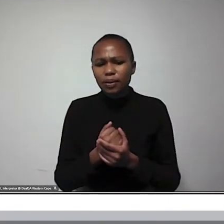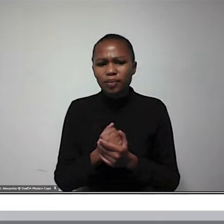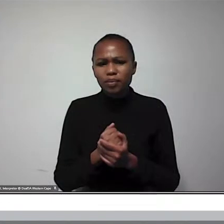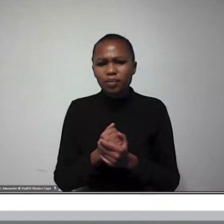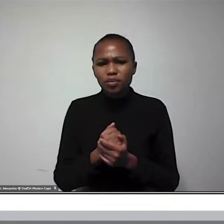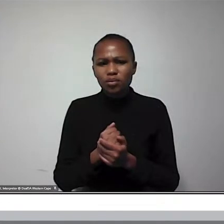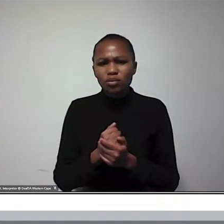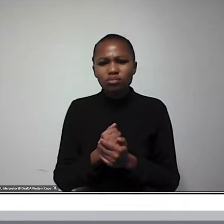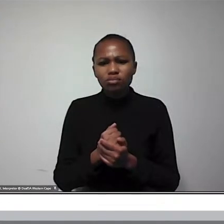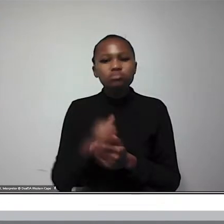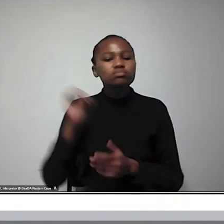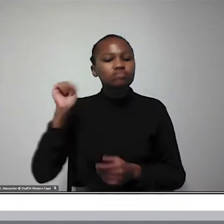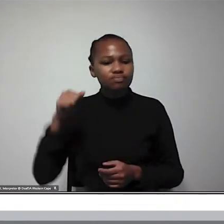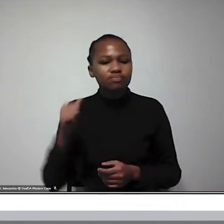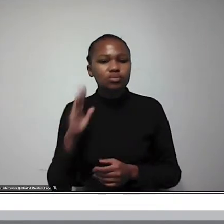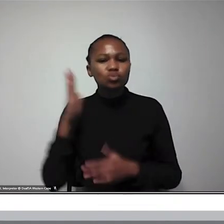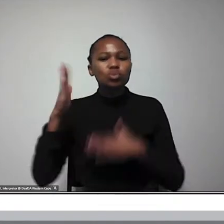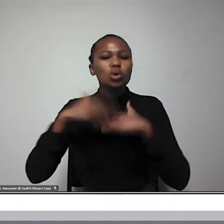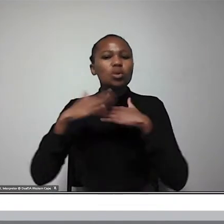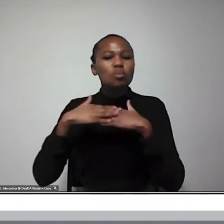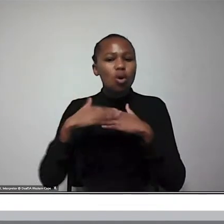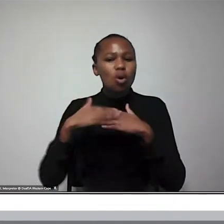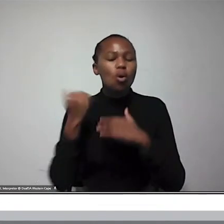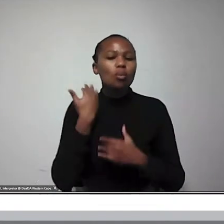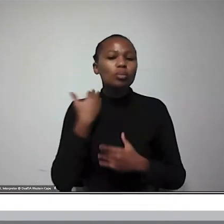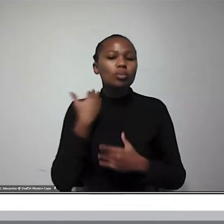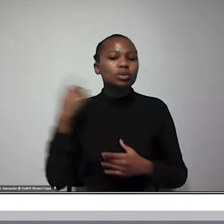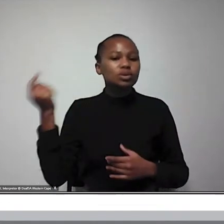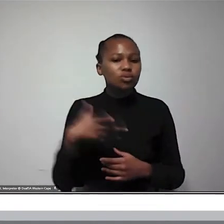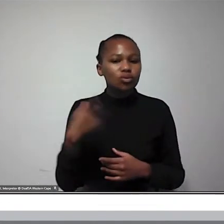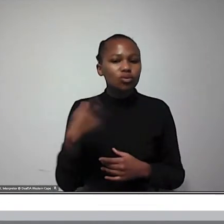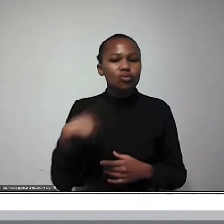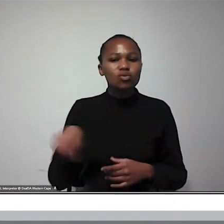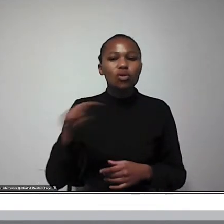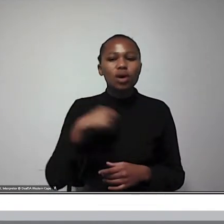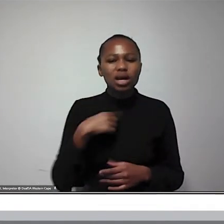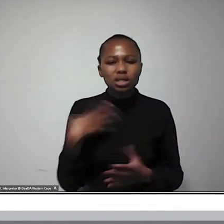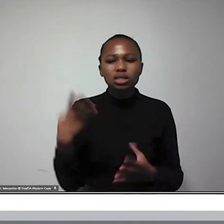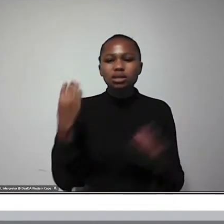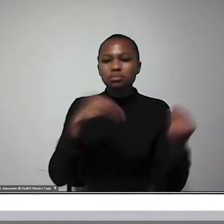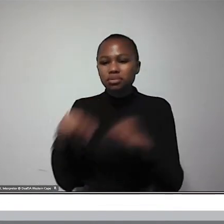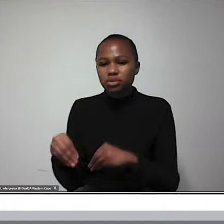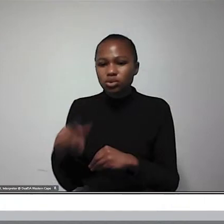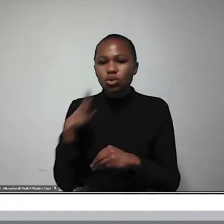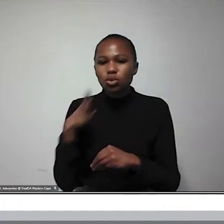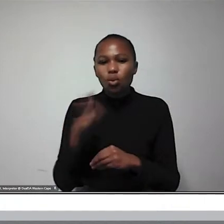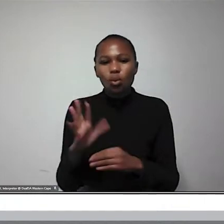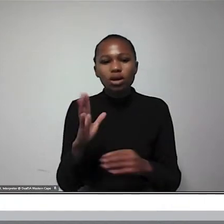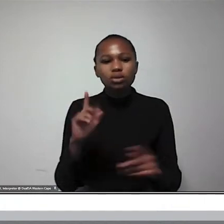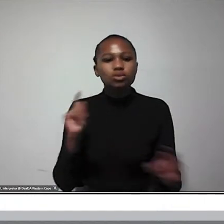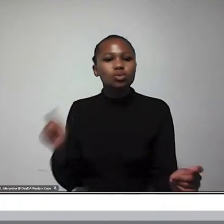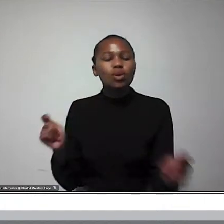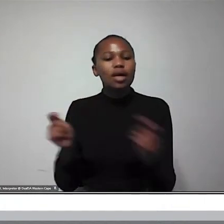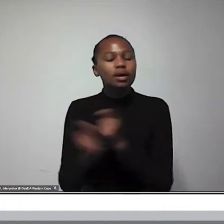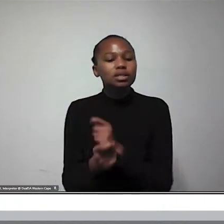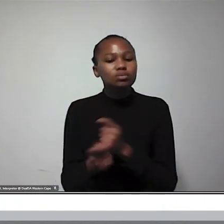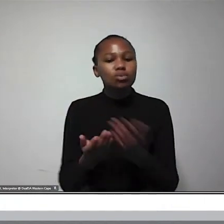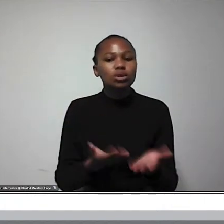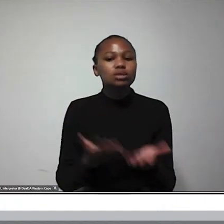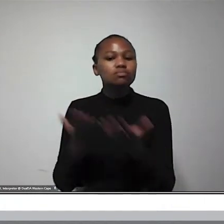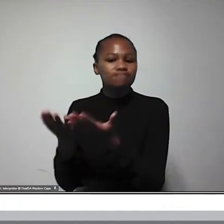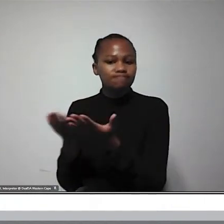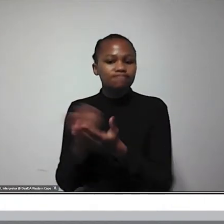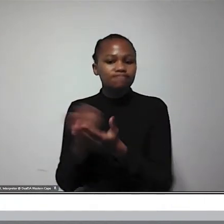and of course it's going to be more costly for us should the businesses want to export, and when